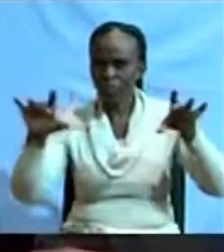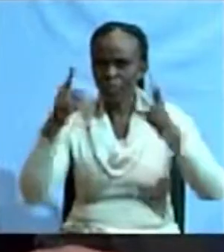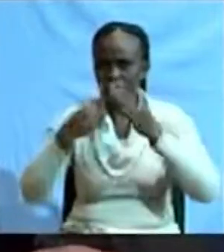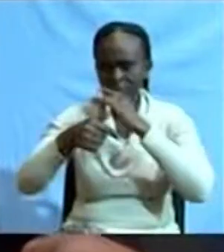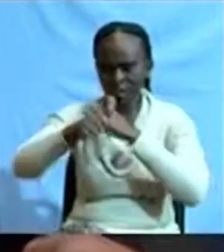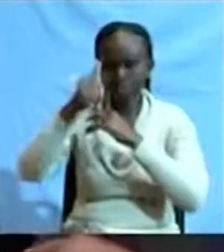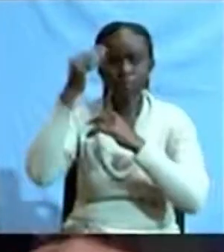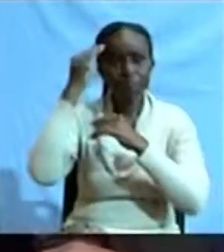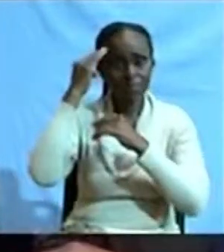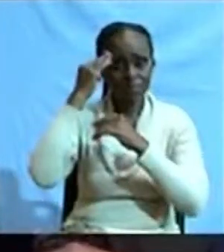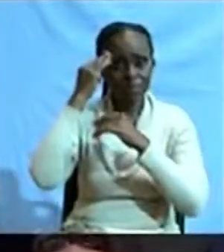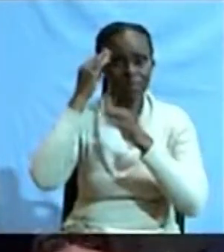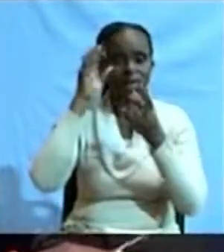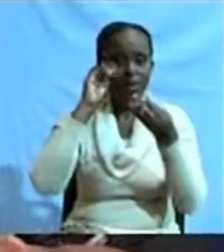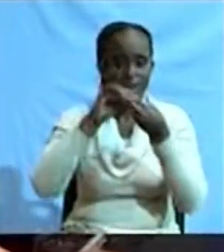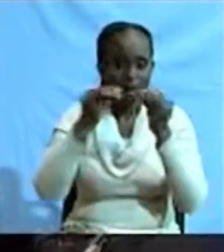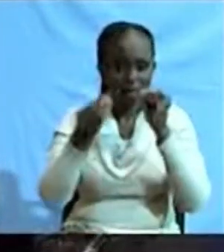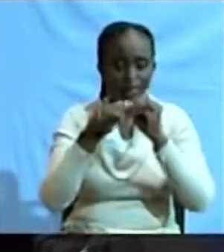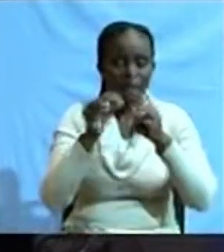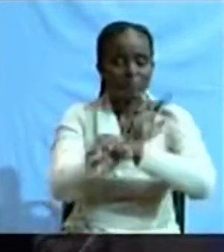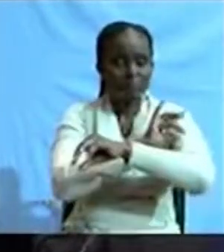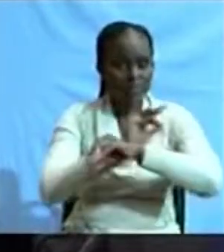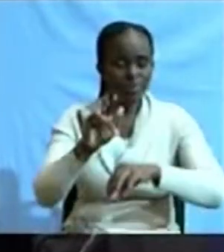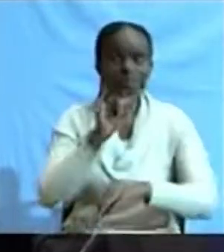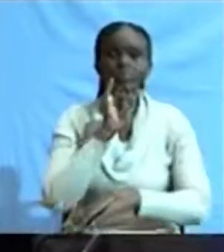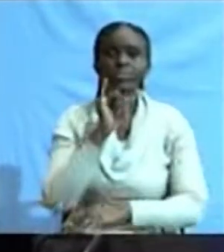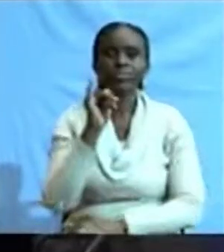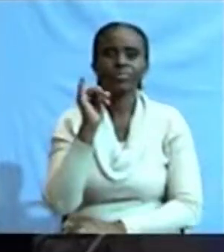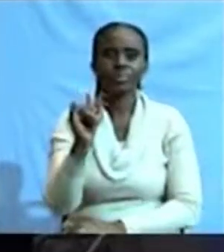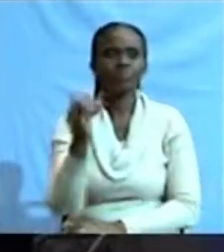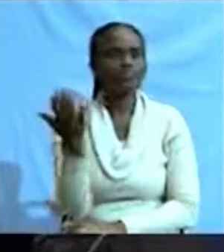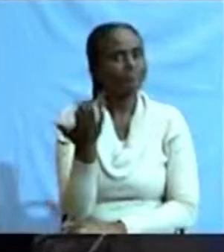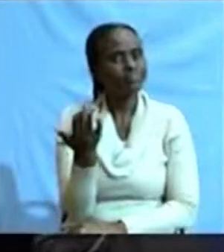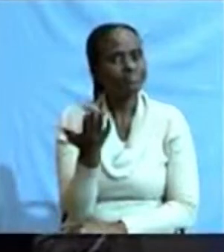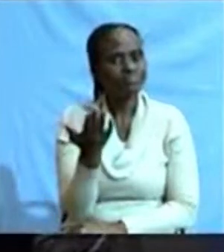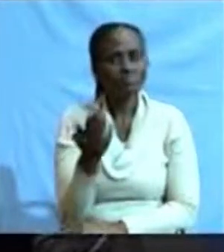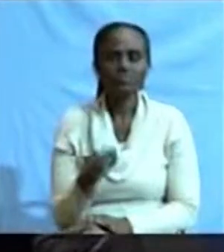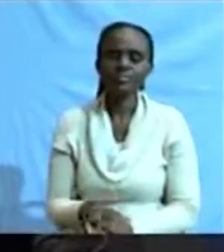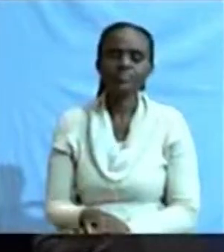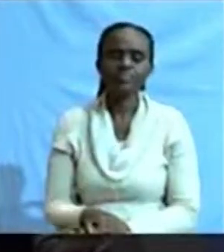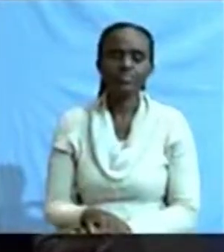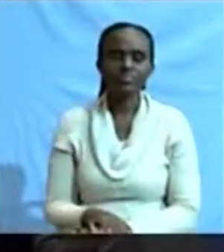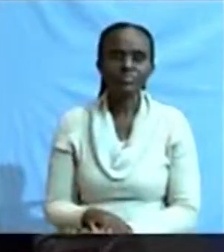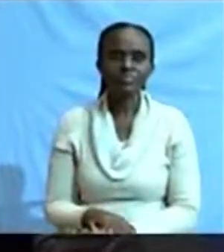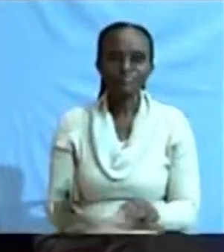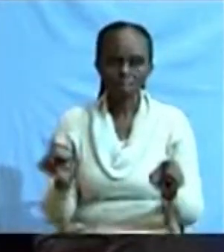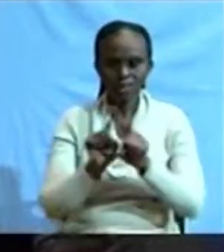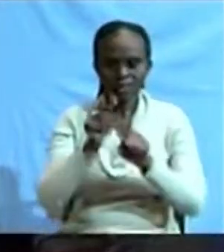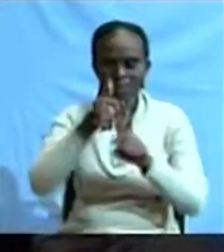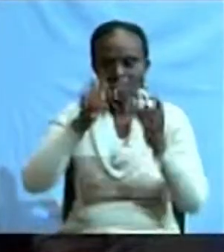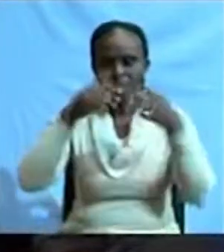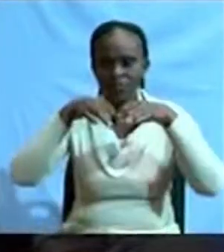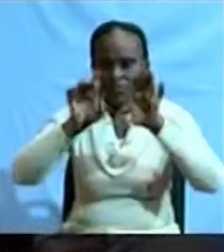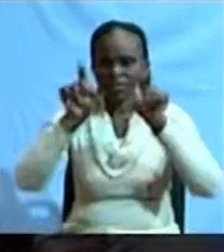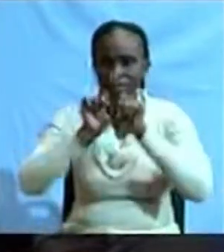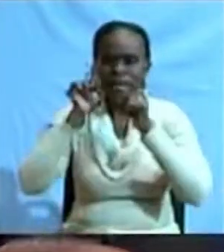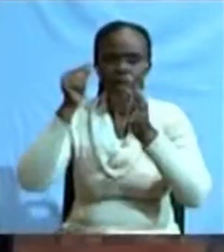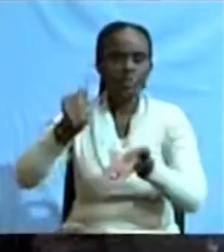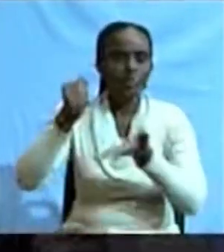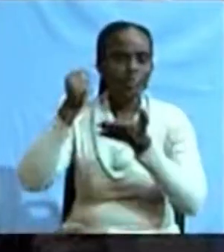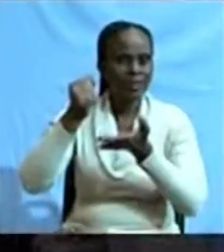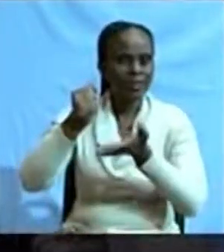that they were not even numbered yet, and you went ahead and budgeted